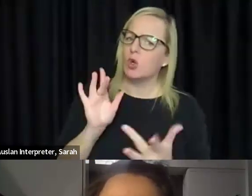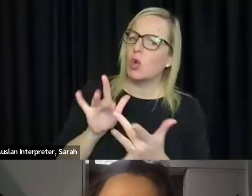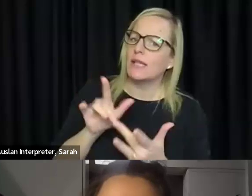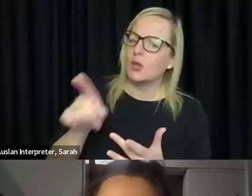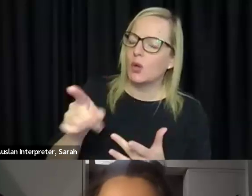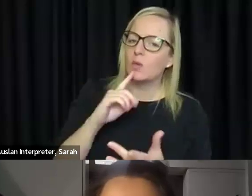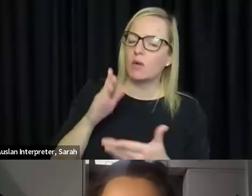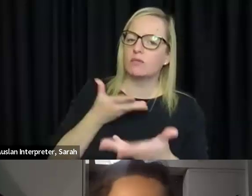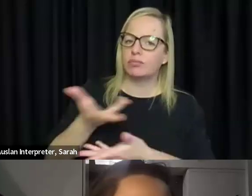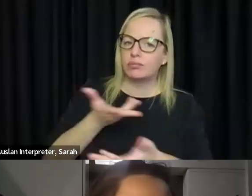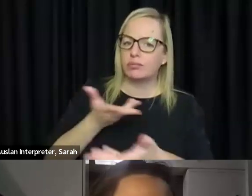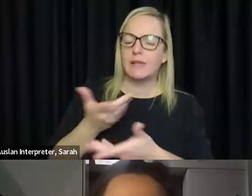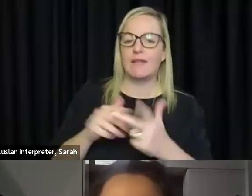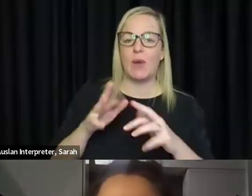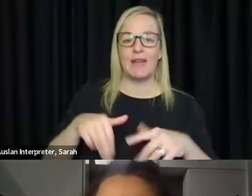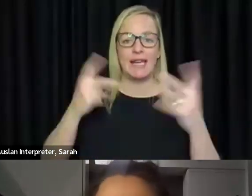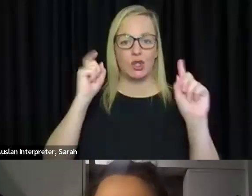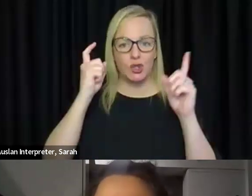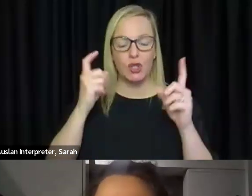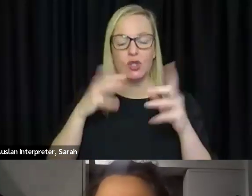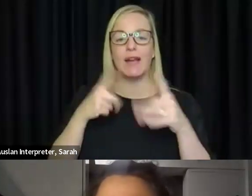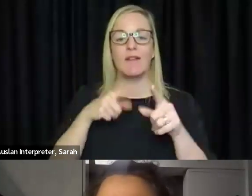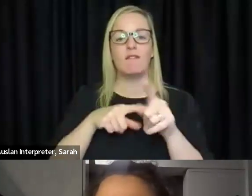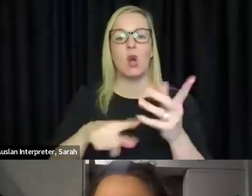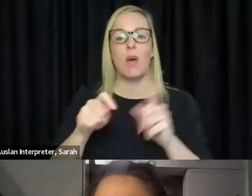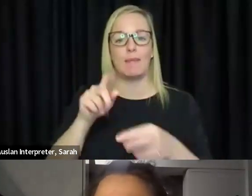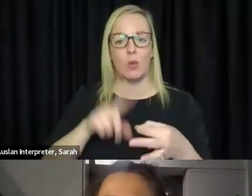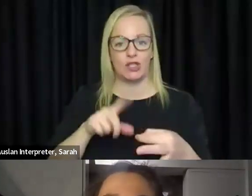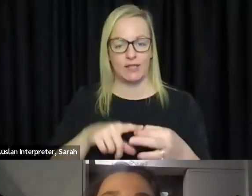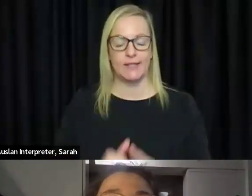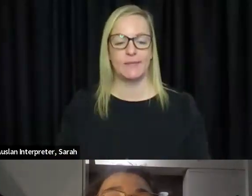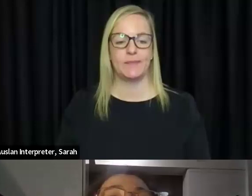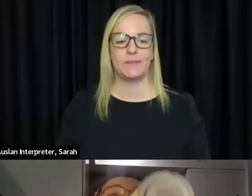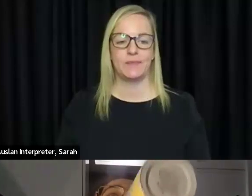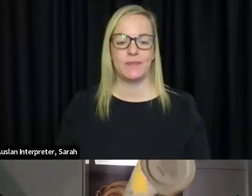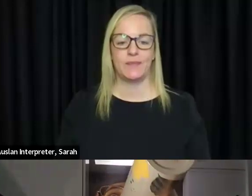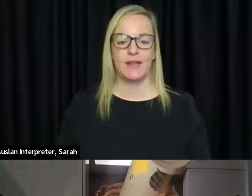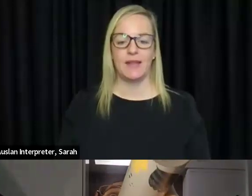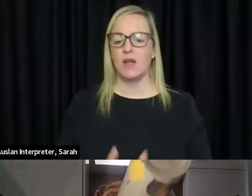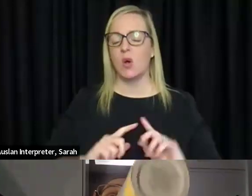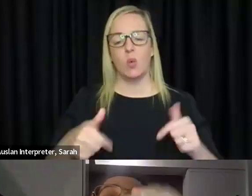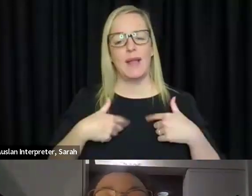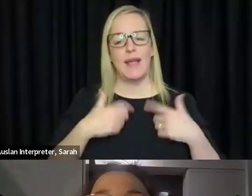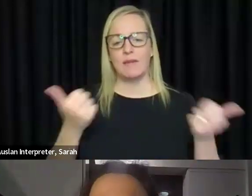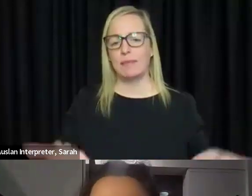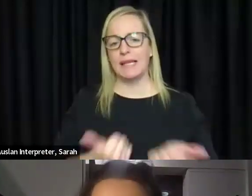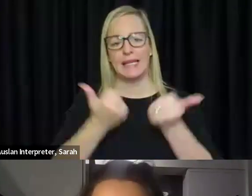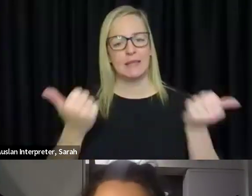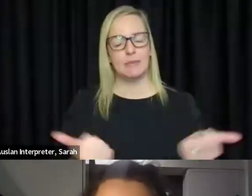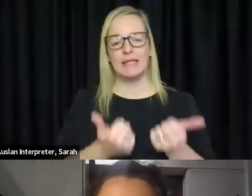her for any concerns or any follow-up questions. We have a wealth of resources